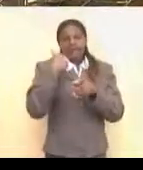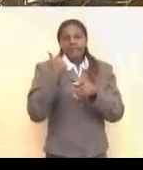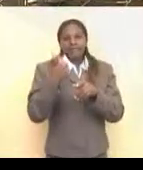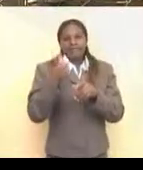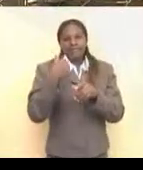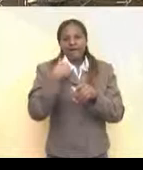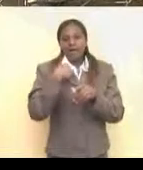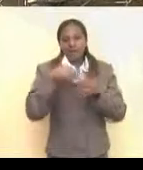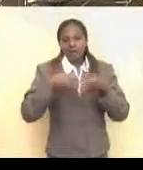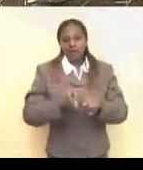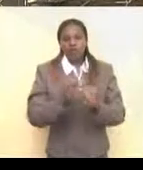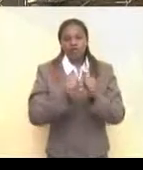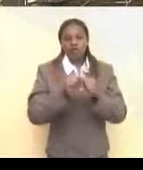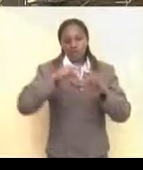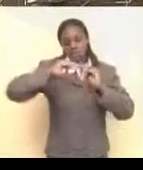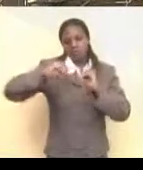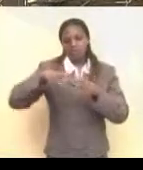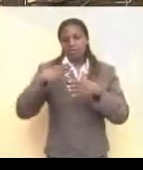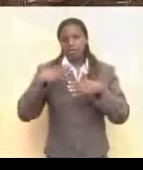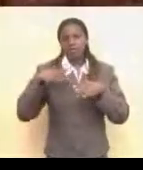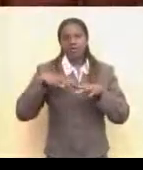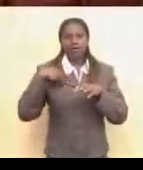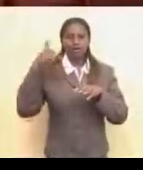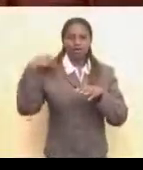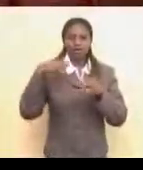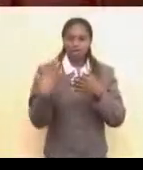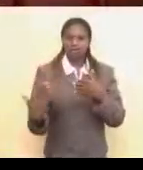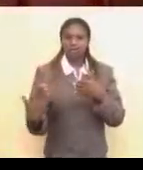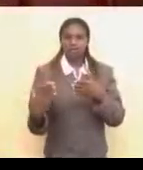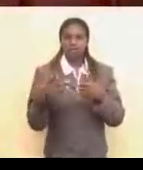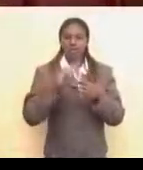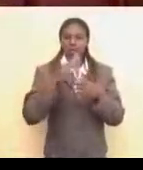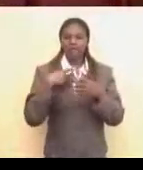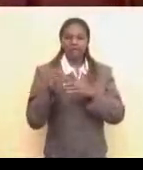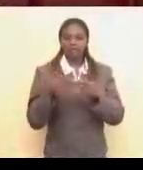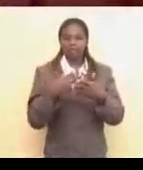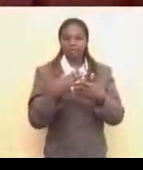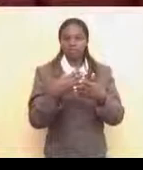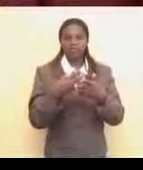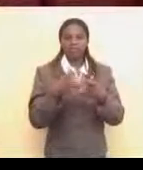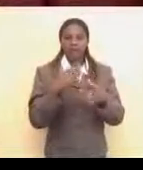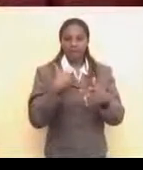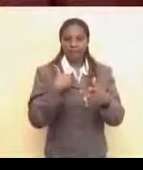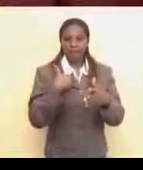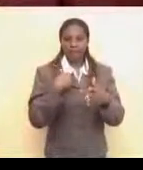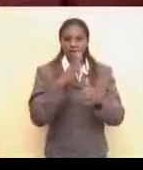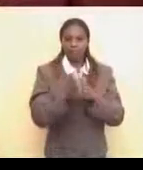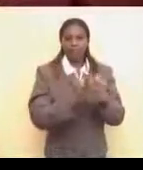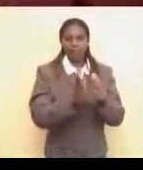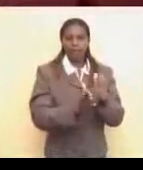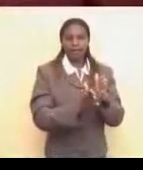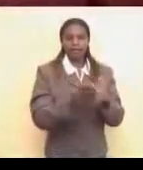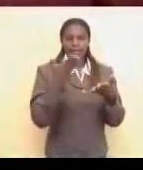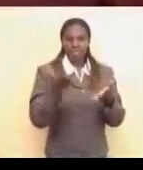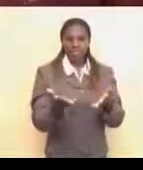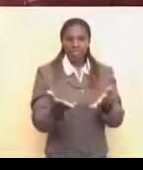a way of educating people on legal issues. So what we have done is that the program is